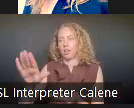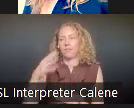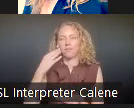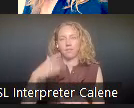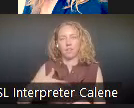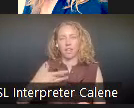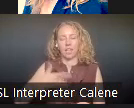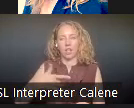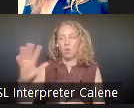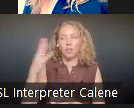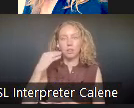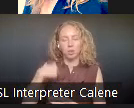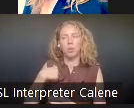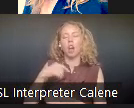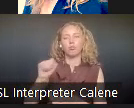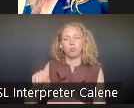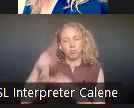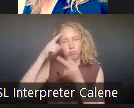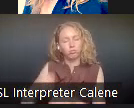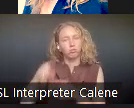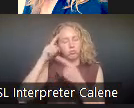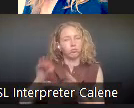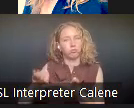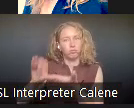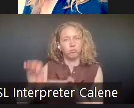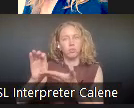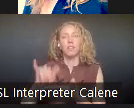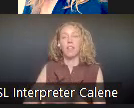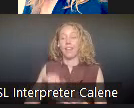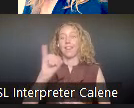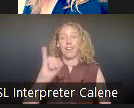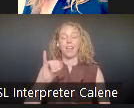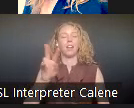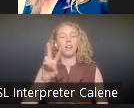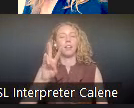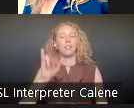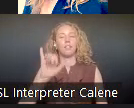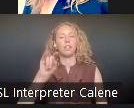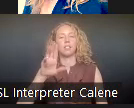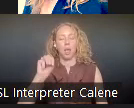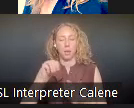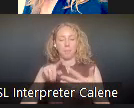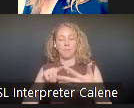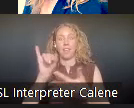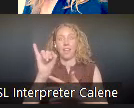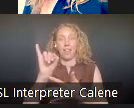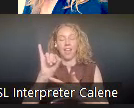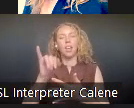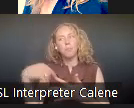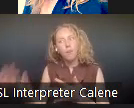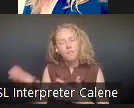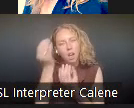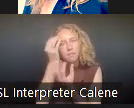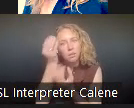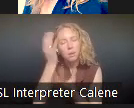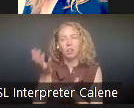experiencing. The I in victim stands for insight. Don't be afraid to provide them with resources and